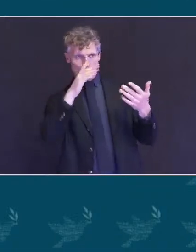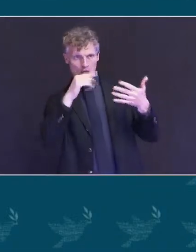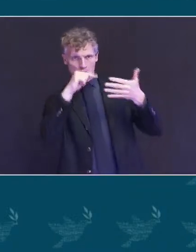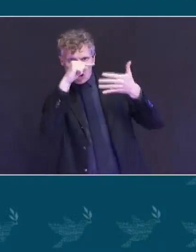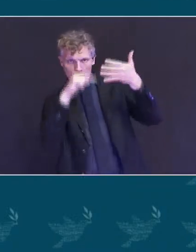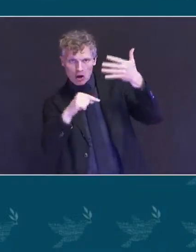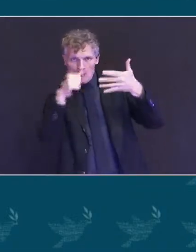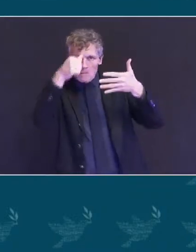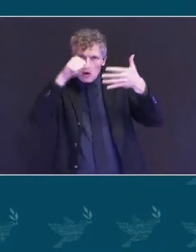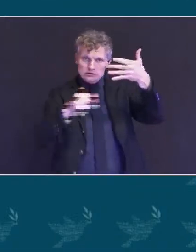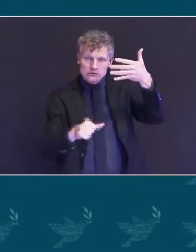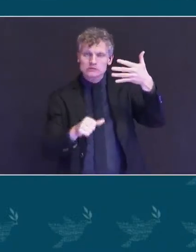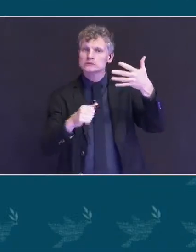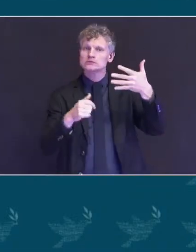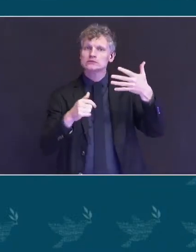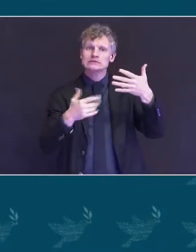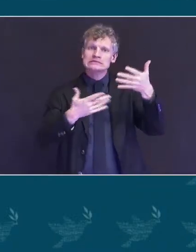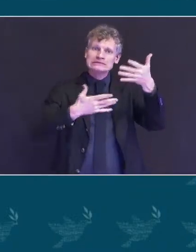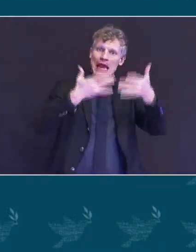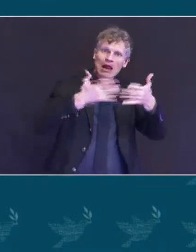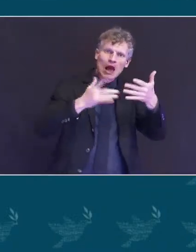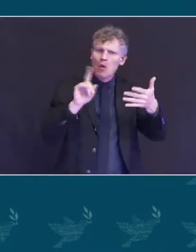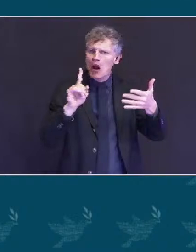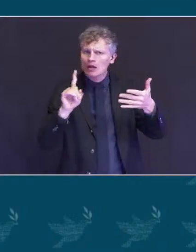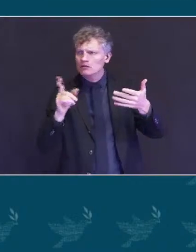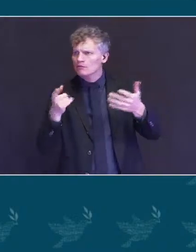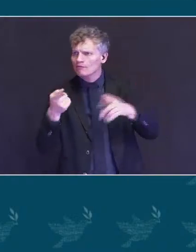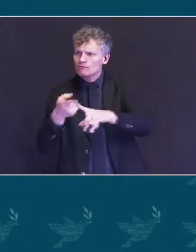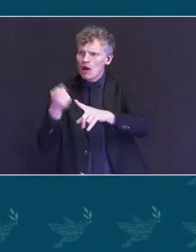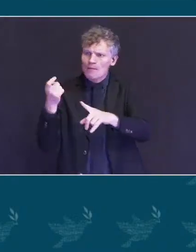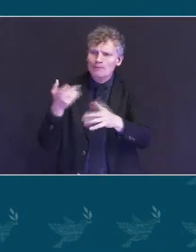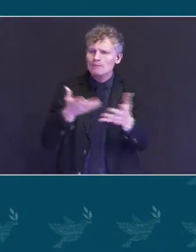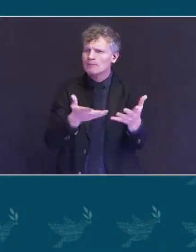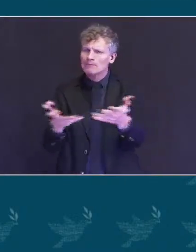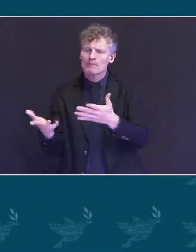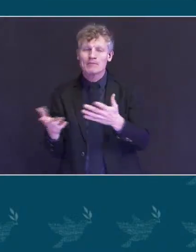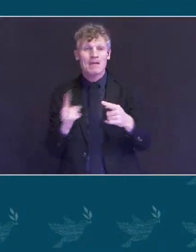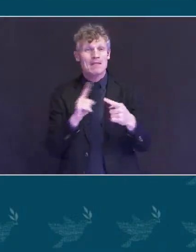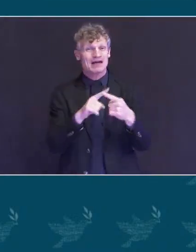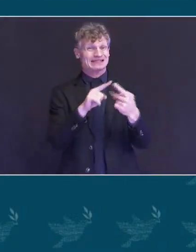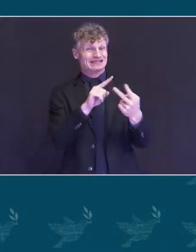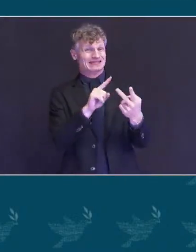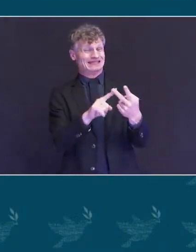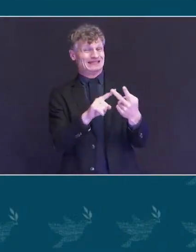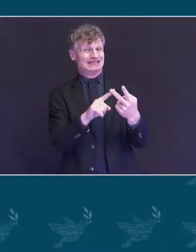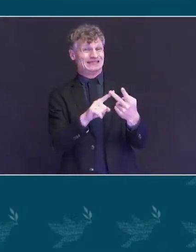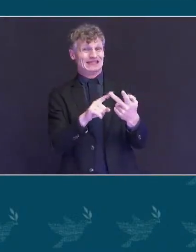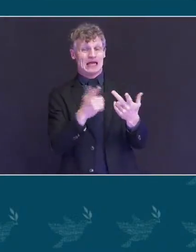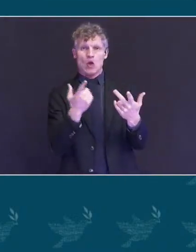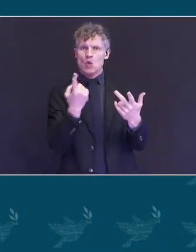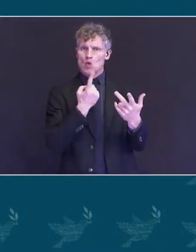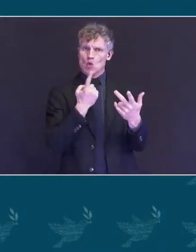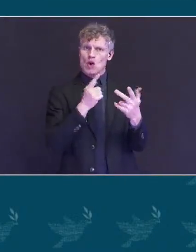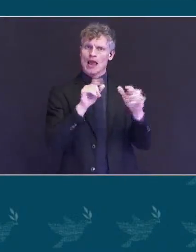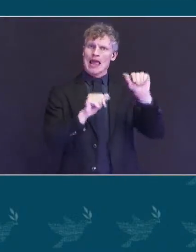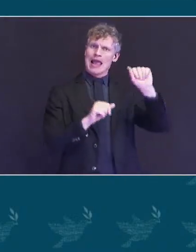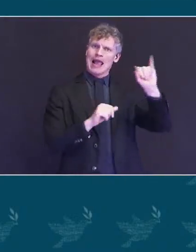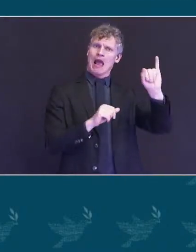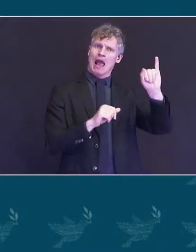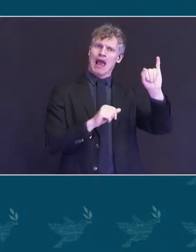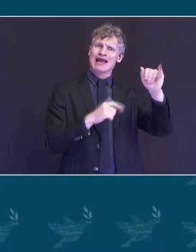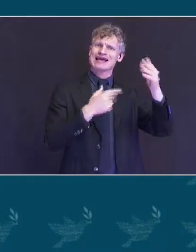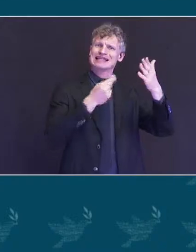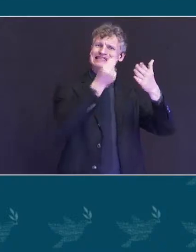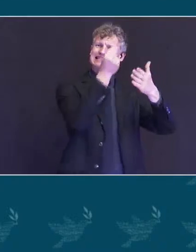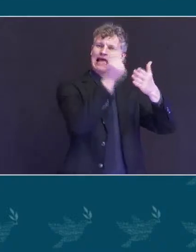is explicability. That is, the AI designers have to explain how